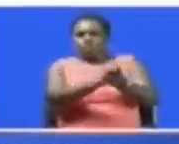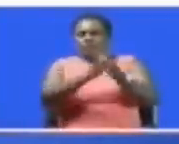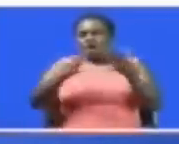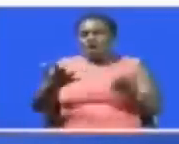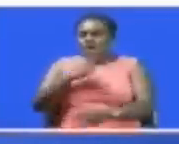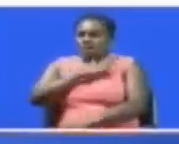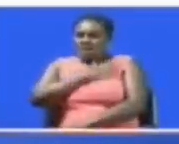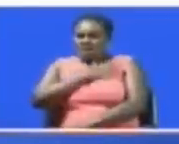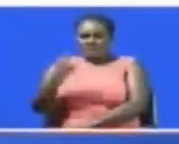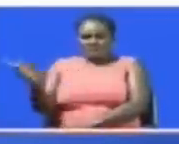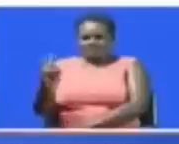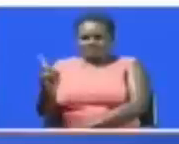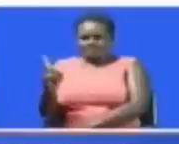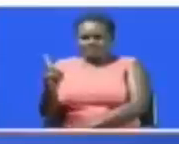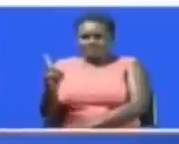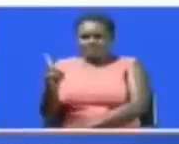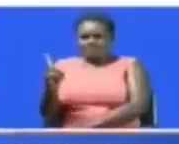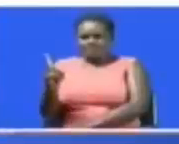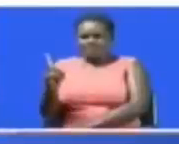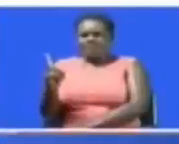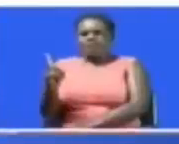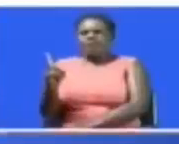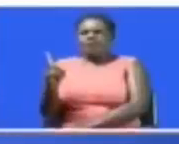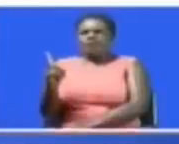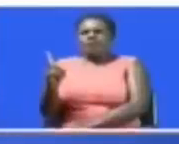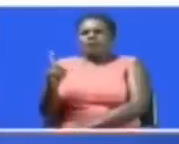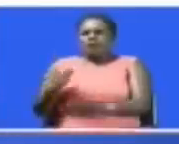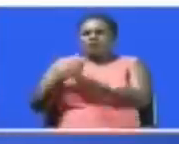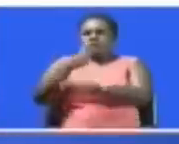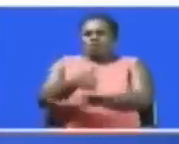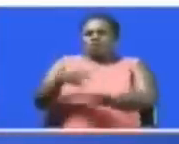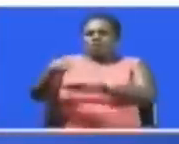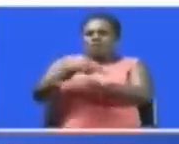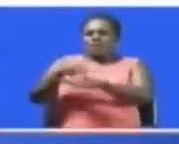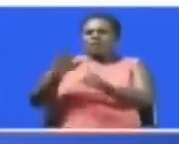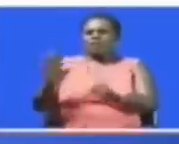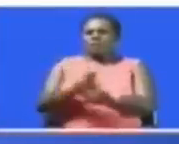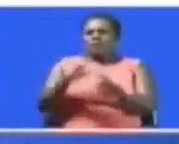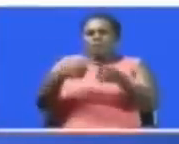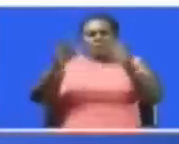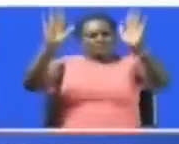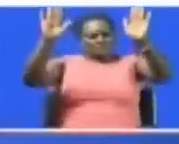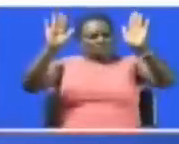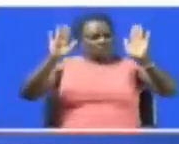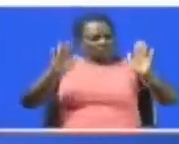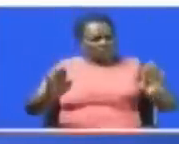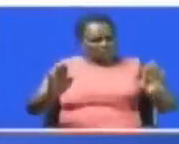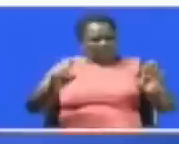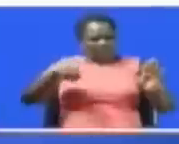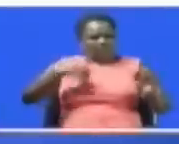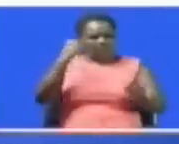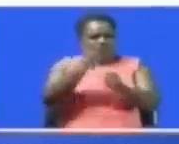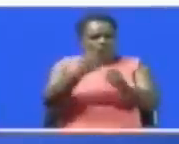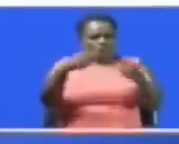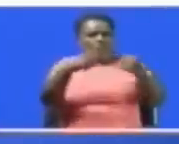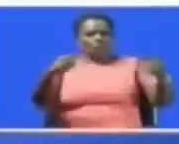Jubilee or from NASA. They cut across the nation. But I think the most important thing that we have